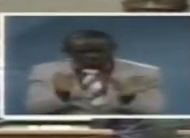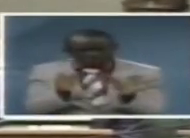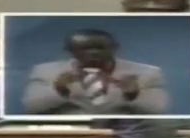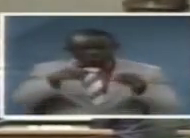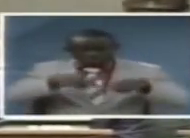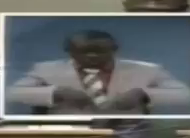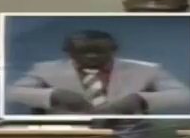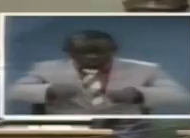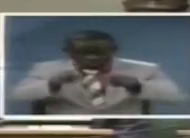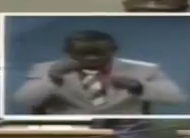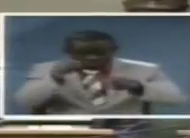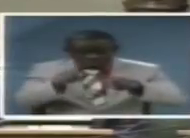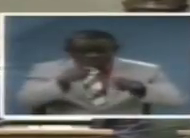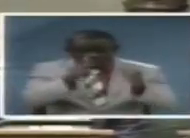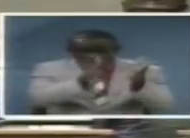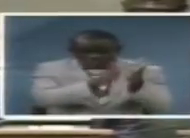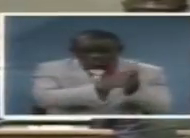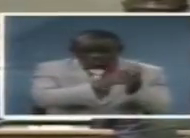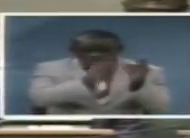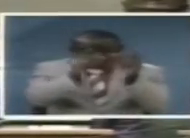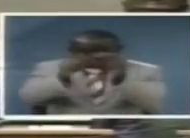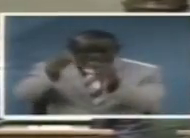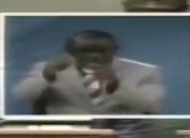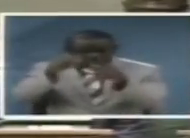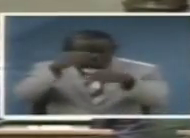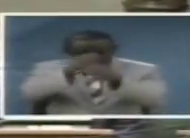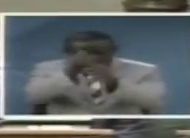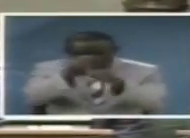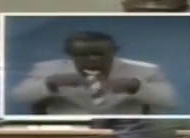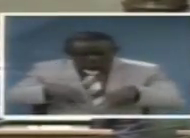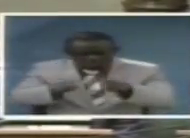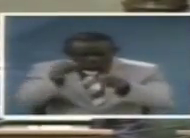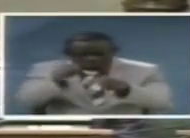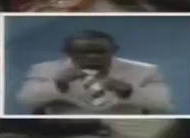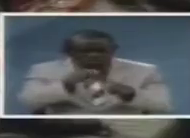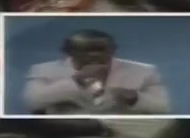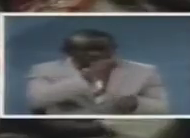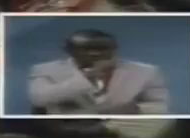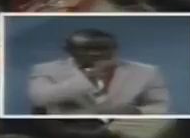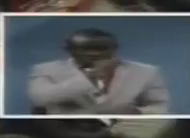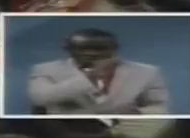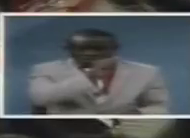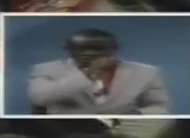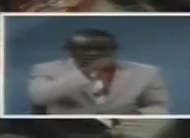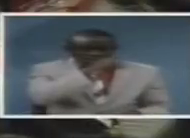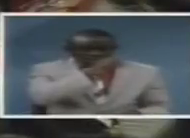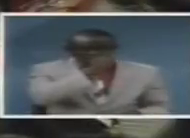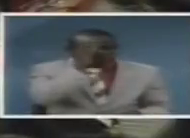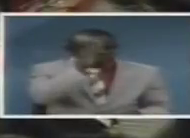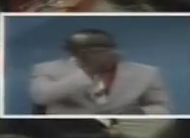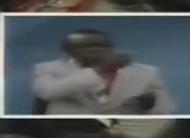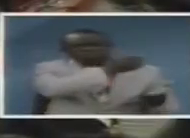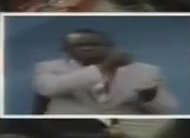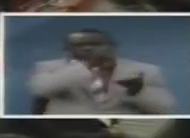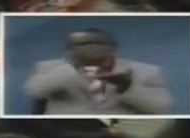NAPSA will finance to the extent of 2.1 billion kwacha. The